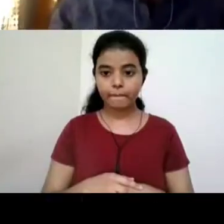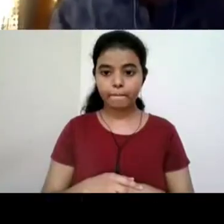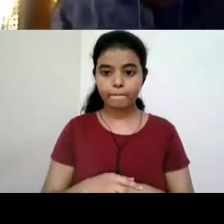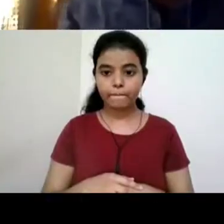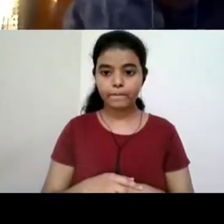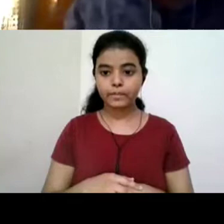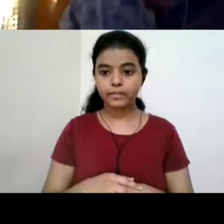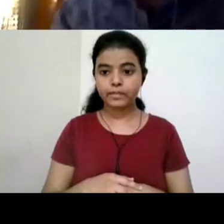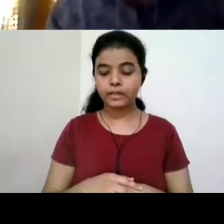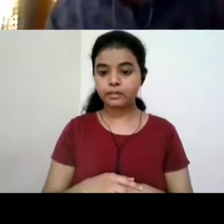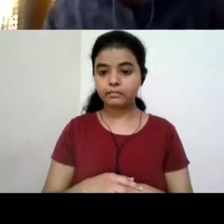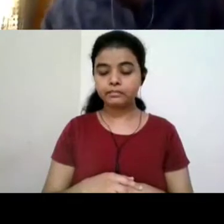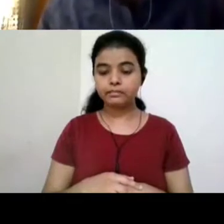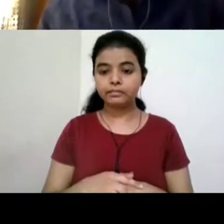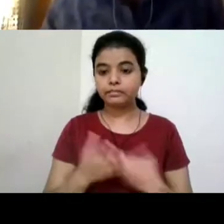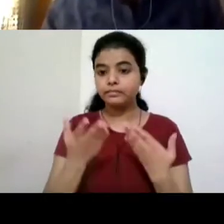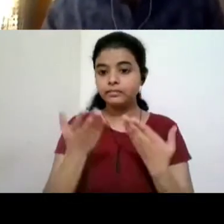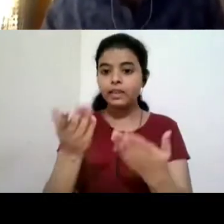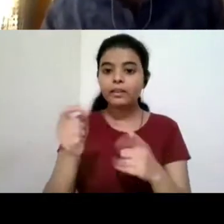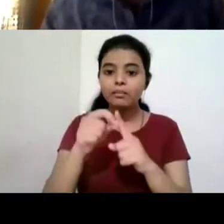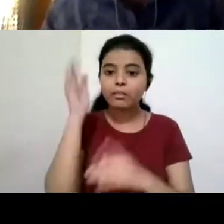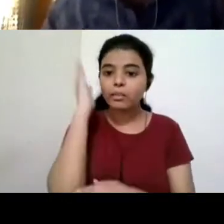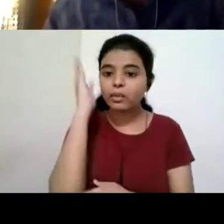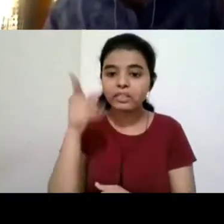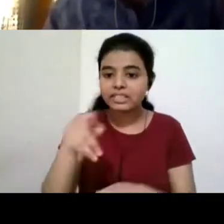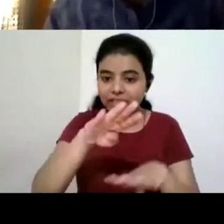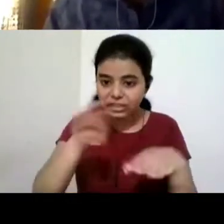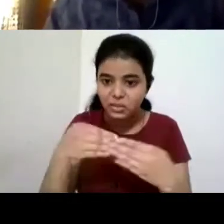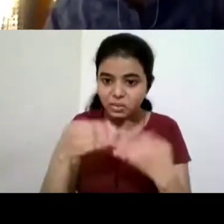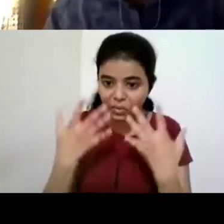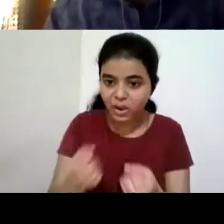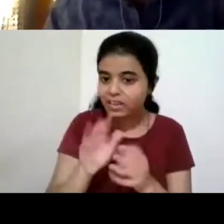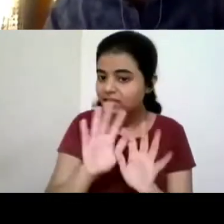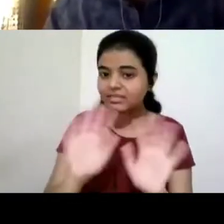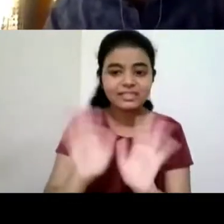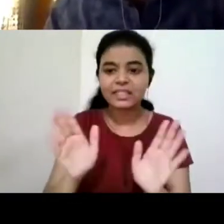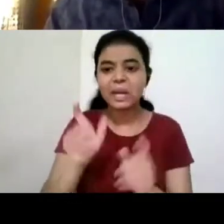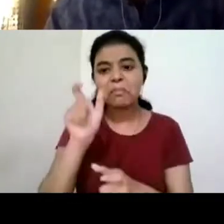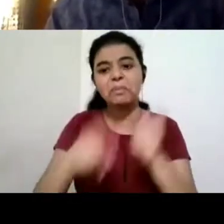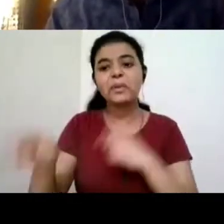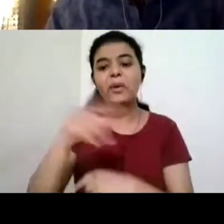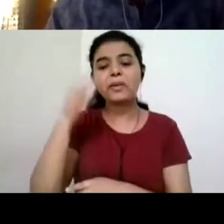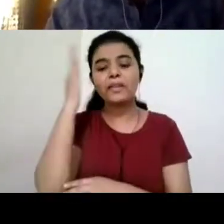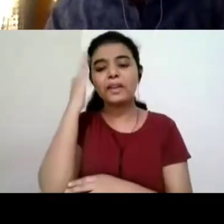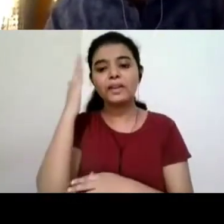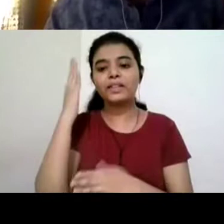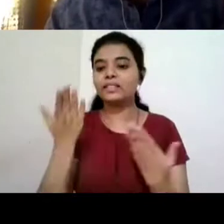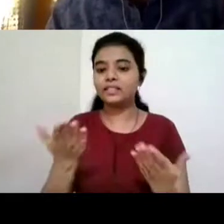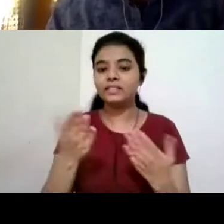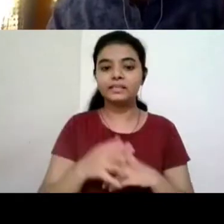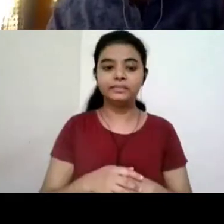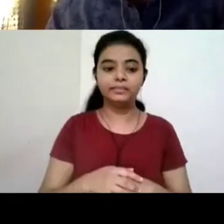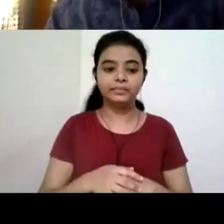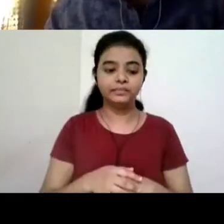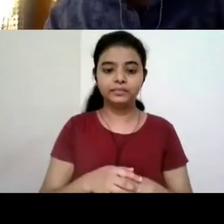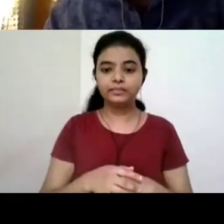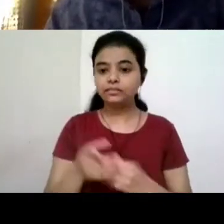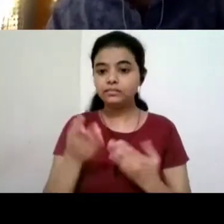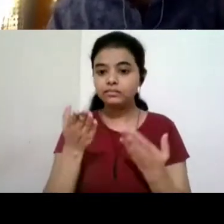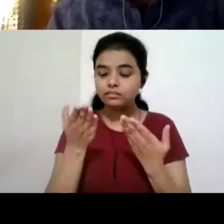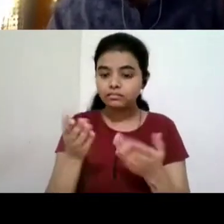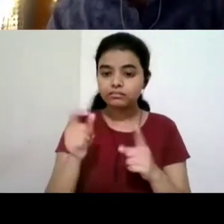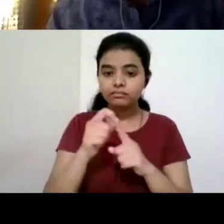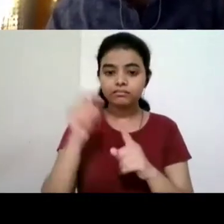Professor Dhanda does not need an introduction to this crowd. She is currently